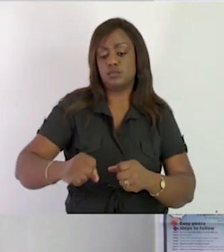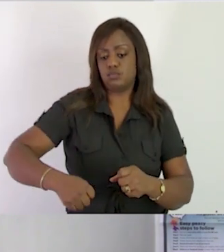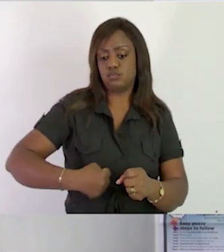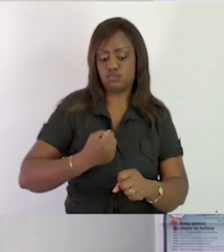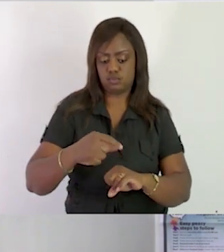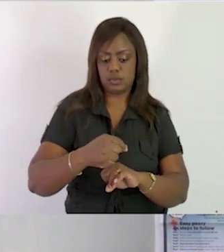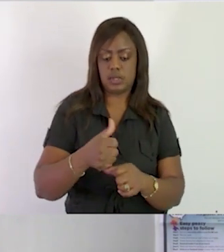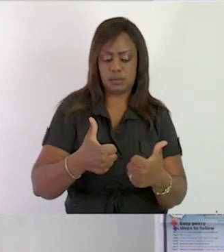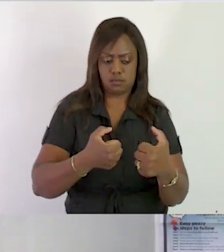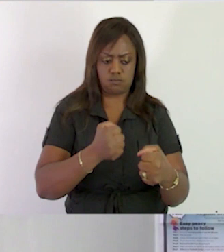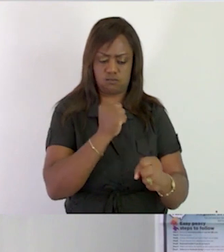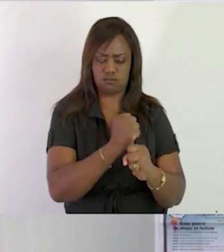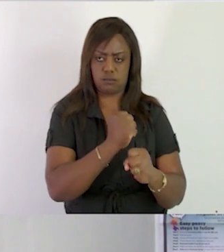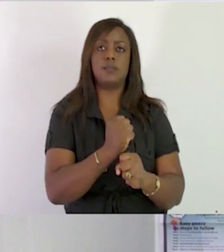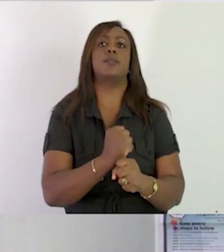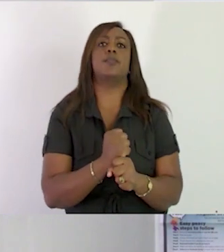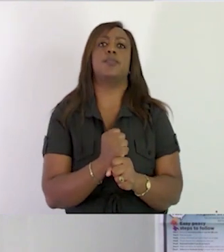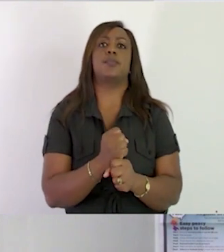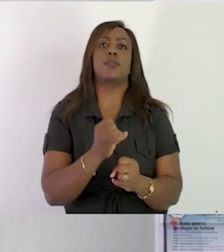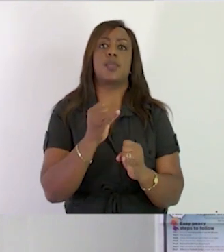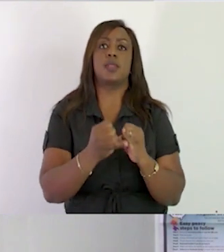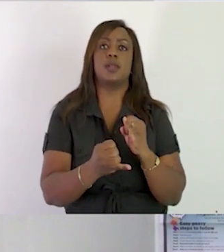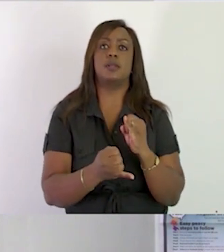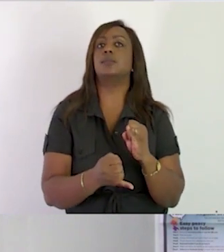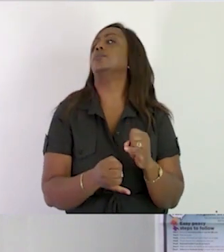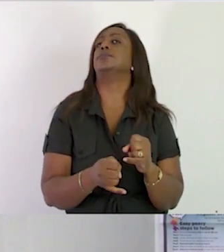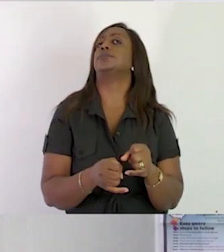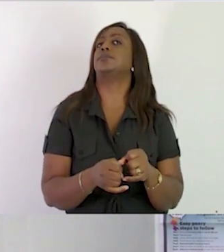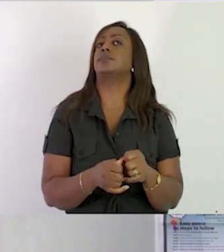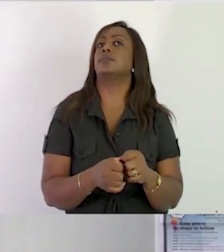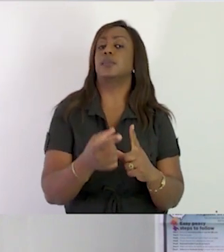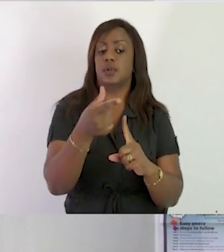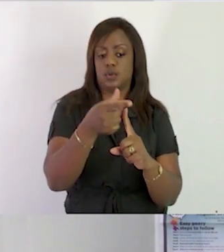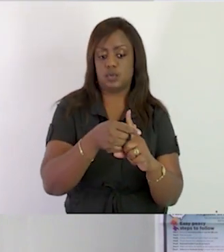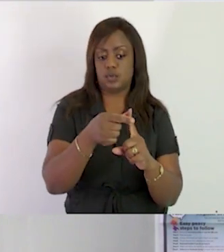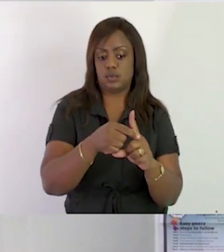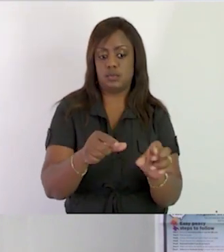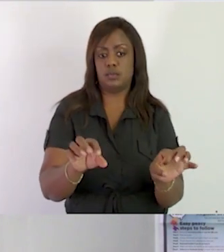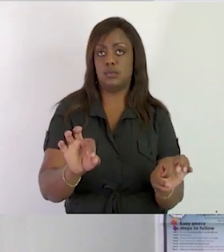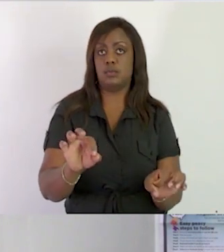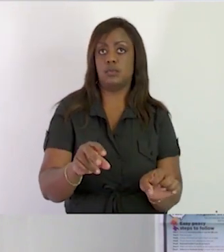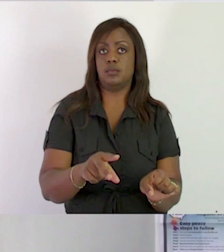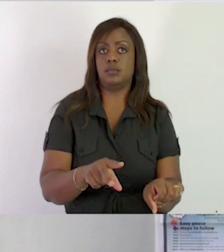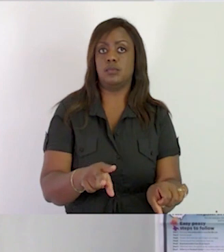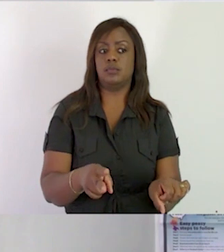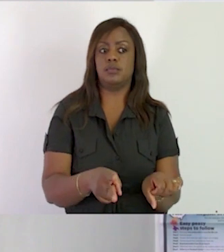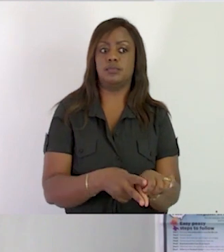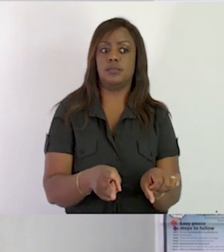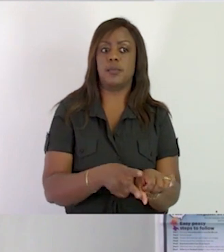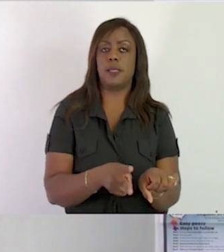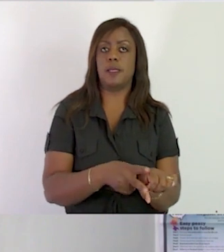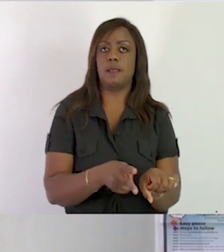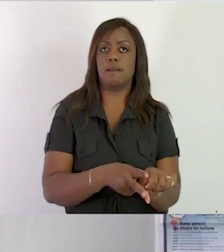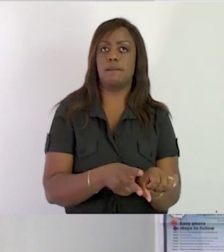couples. And then we move to condom use. So we have different types of condoms. You can find the condoms